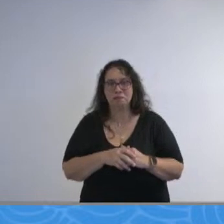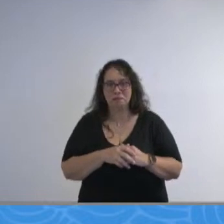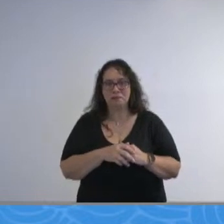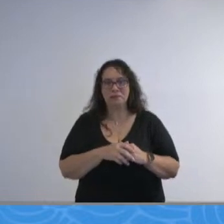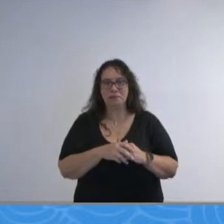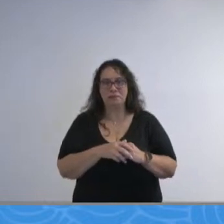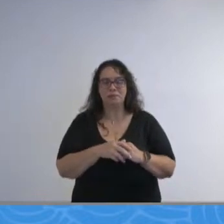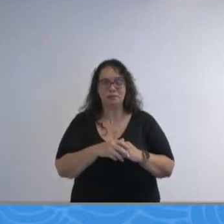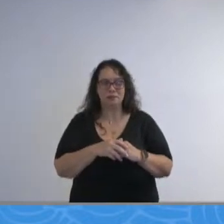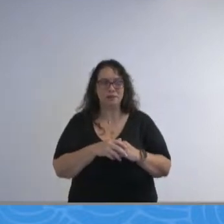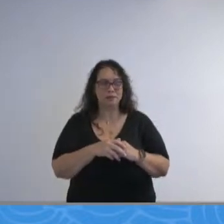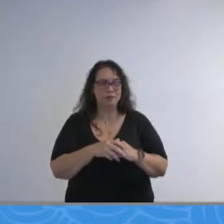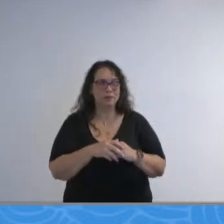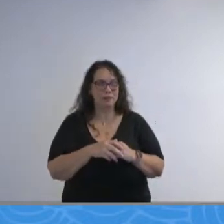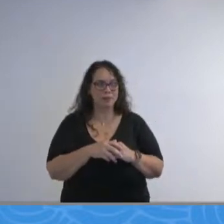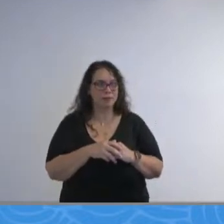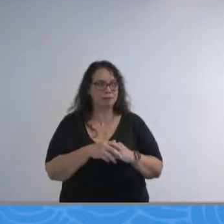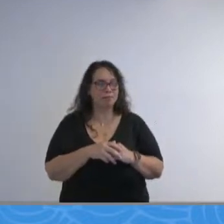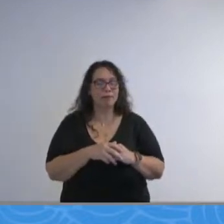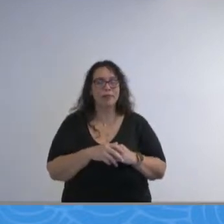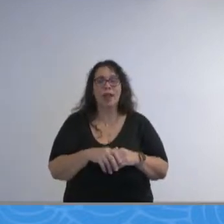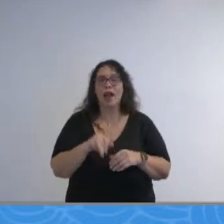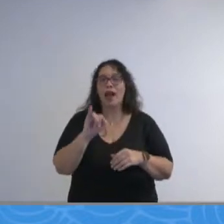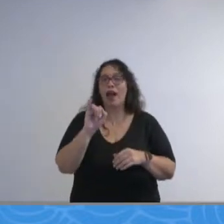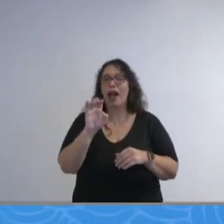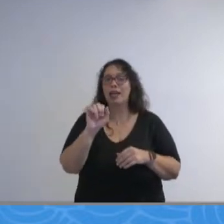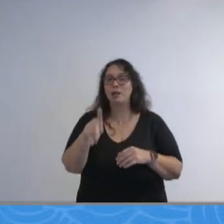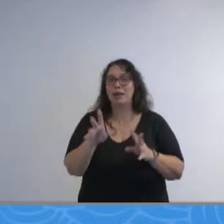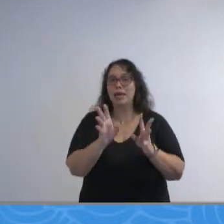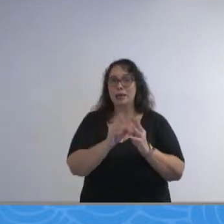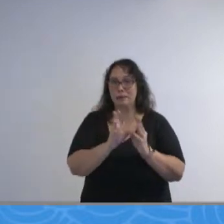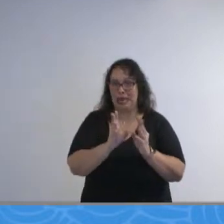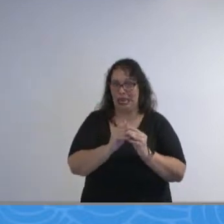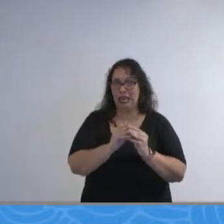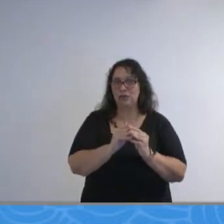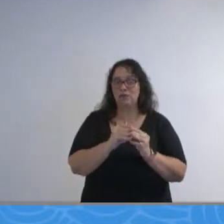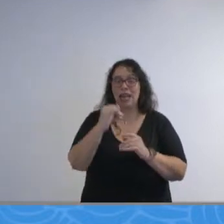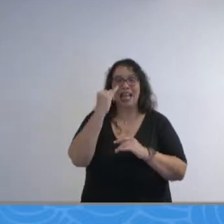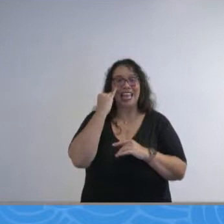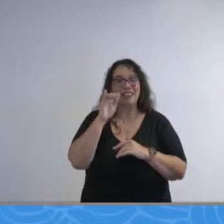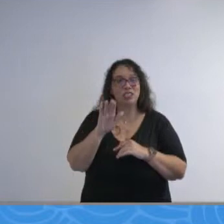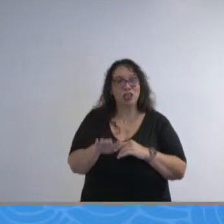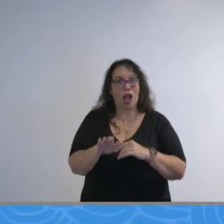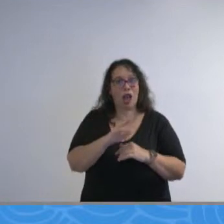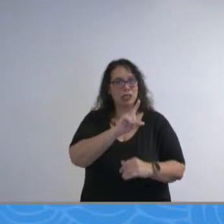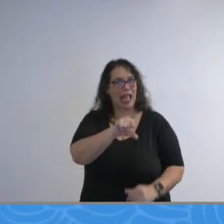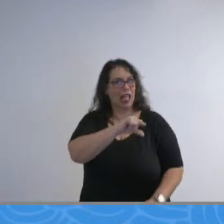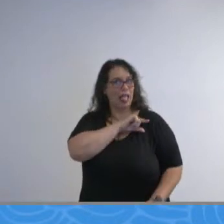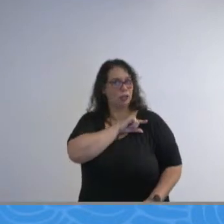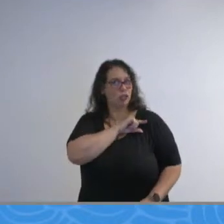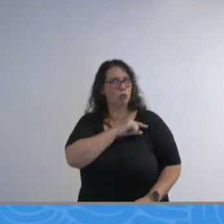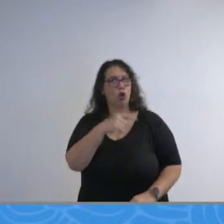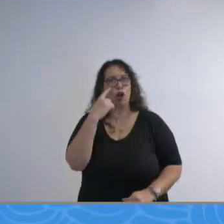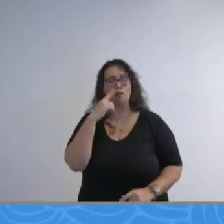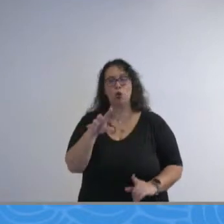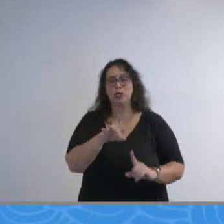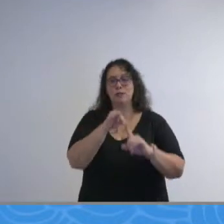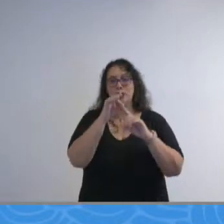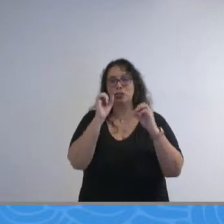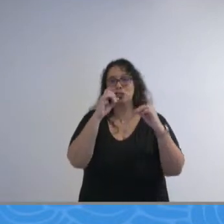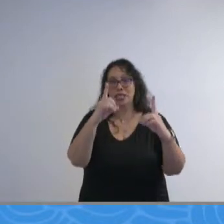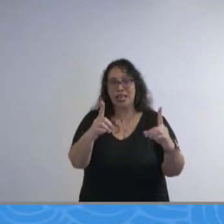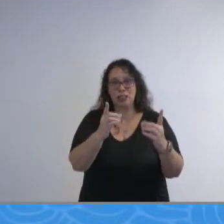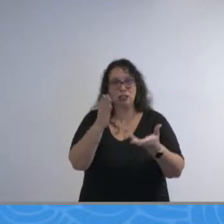Once the IEP meeting is held, if a child is found eligible for special education